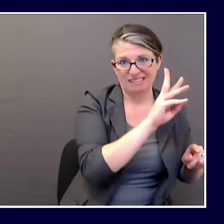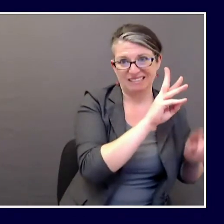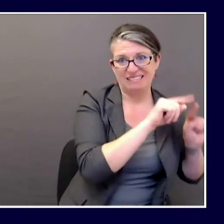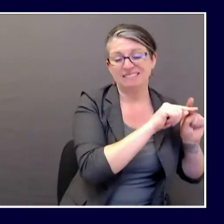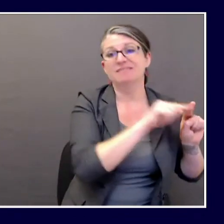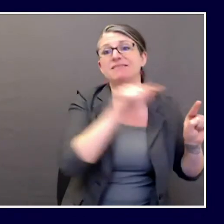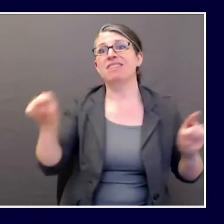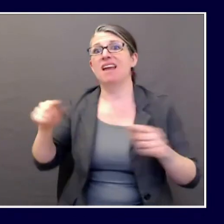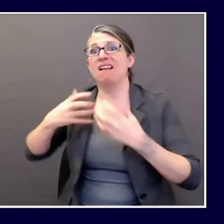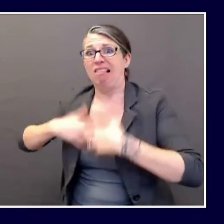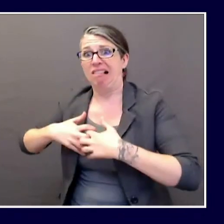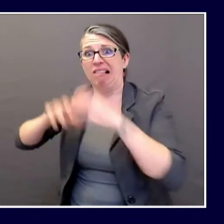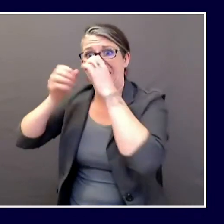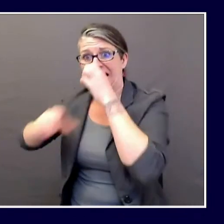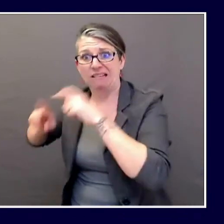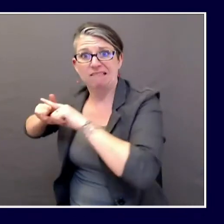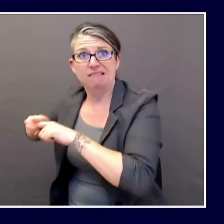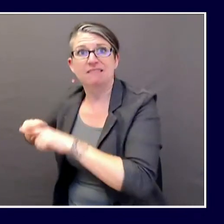Overall,